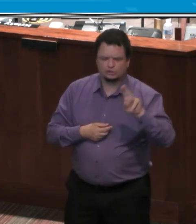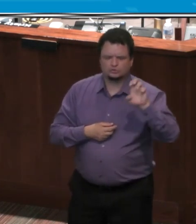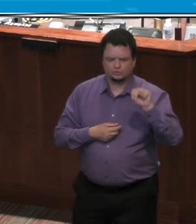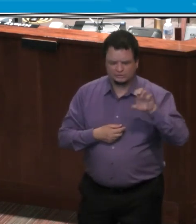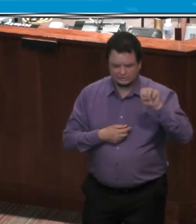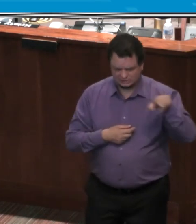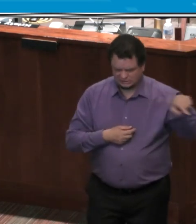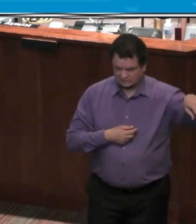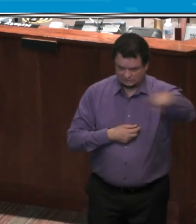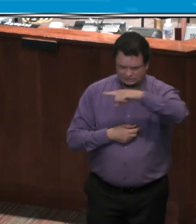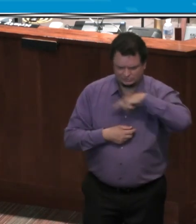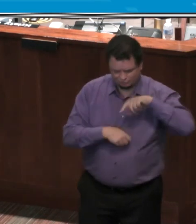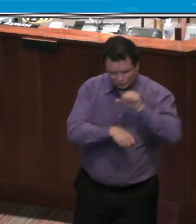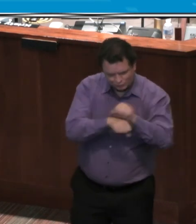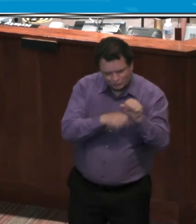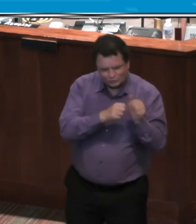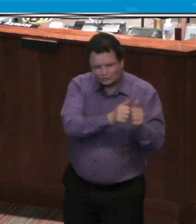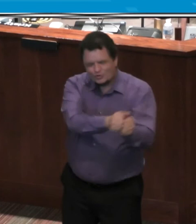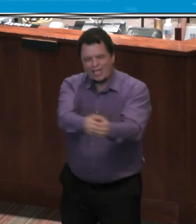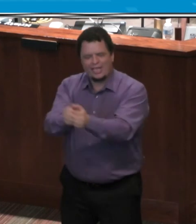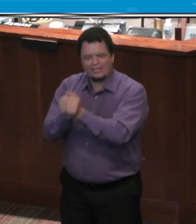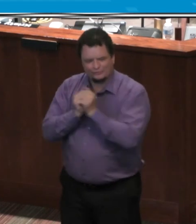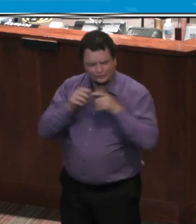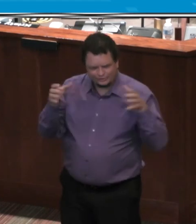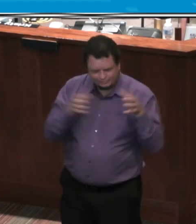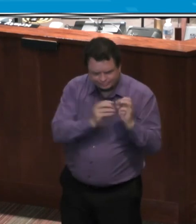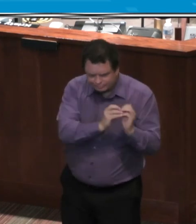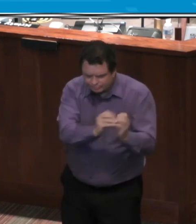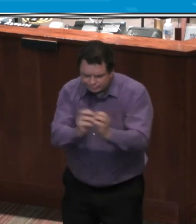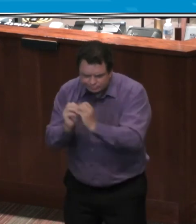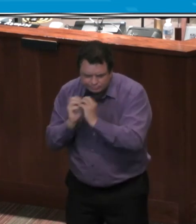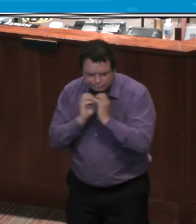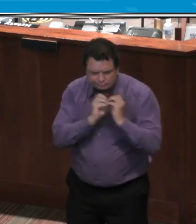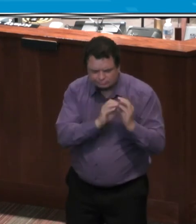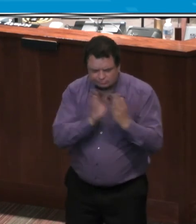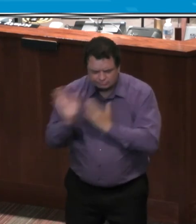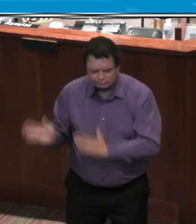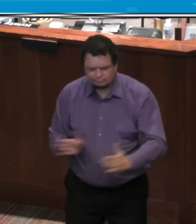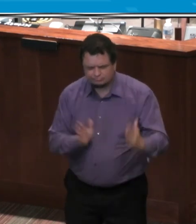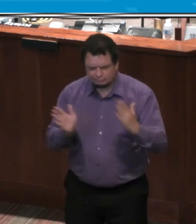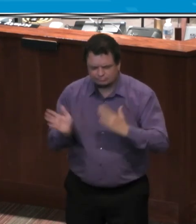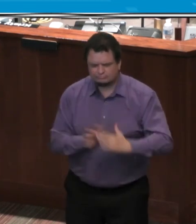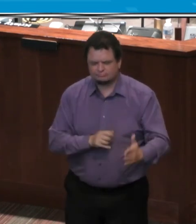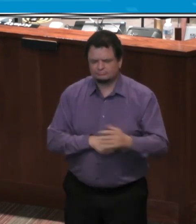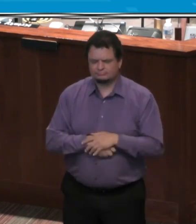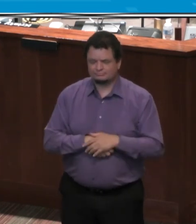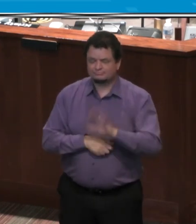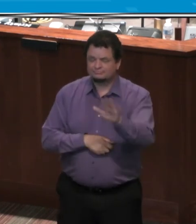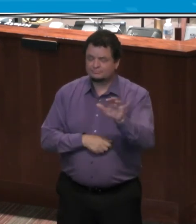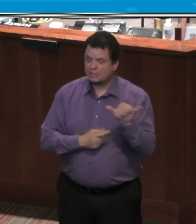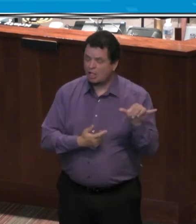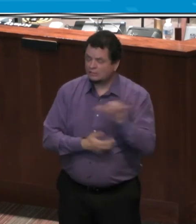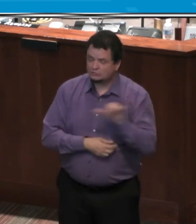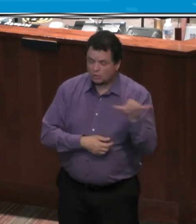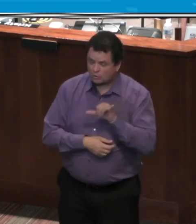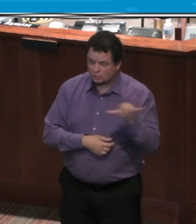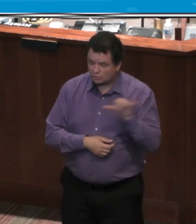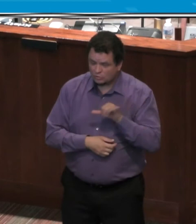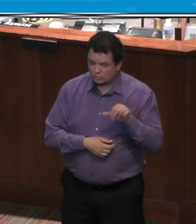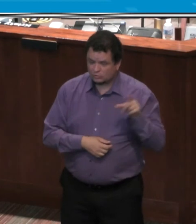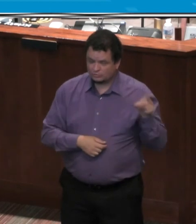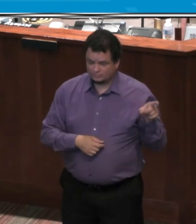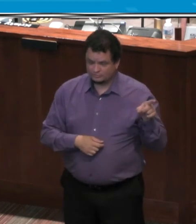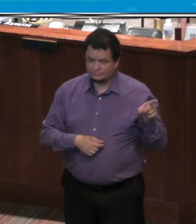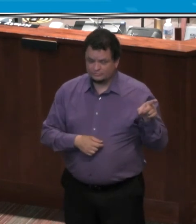businesses, as well as we've scaled back our variance from 175